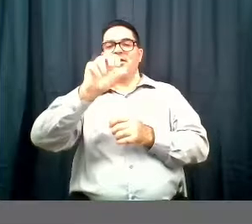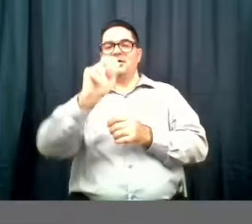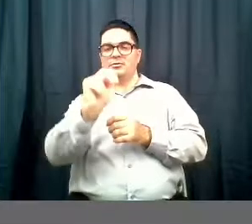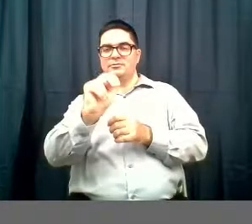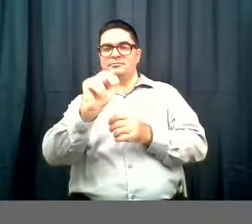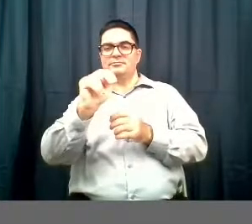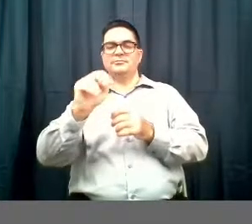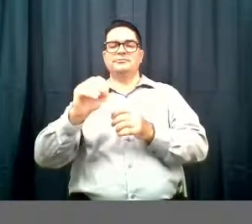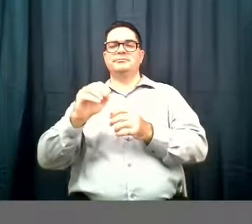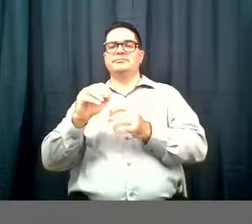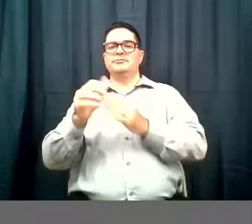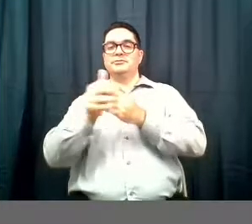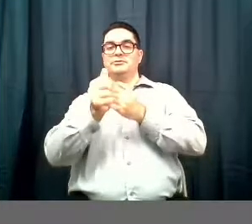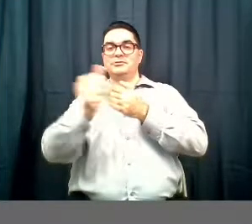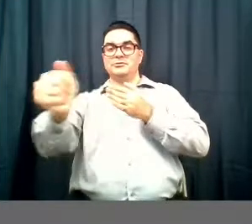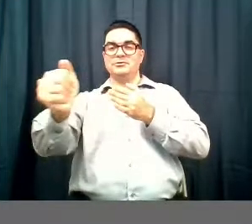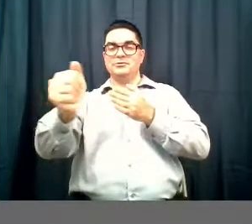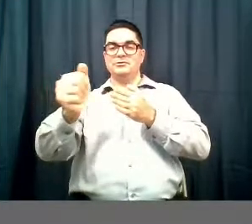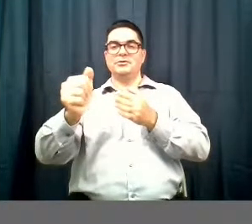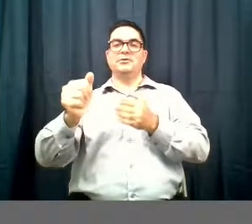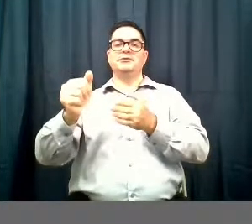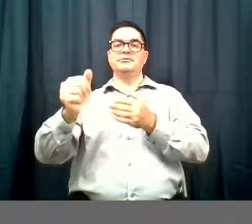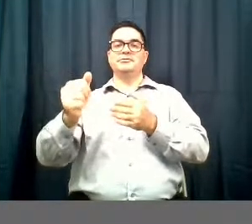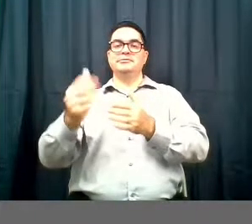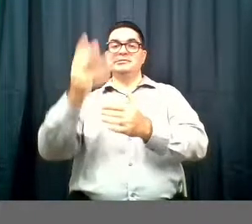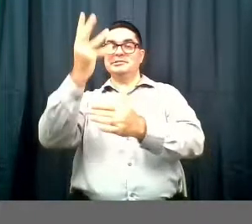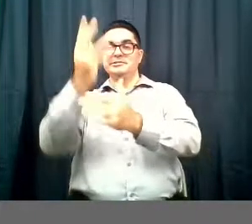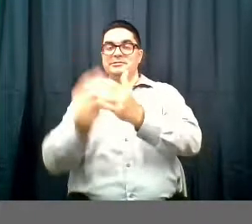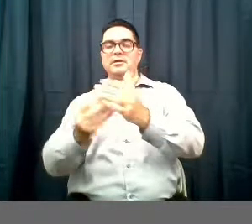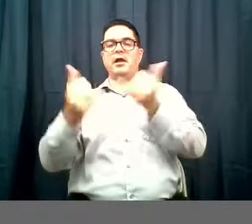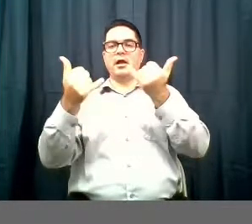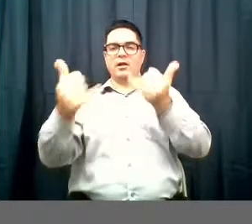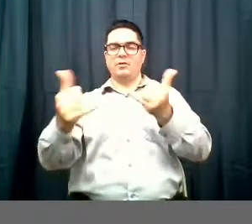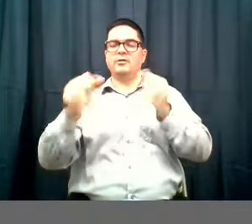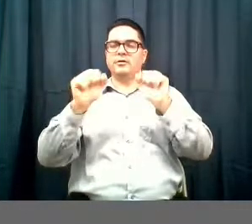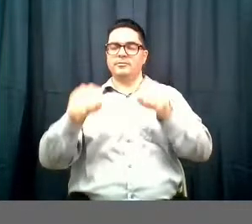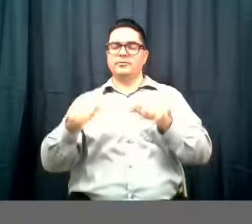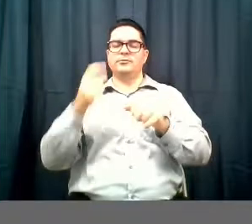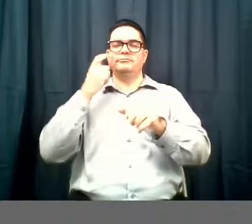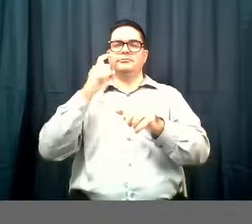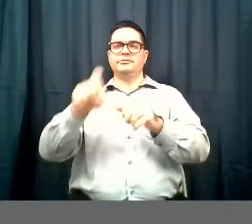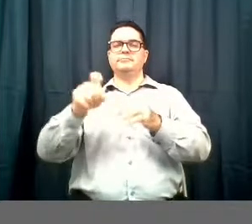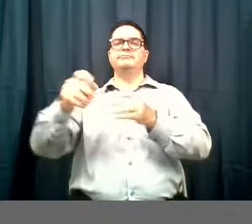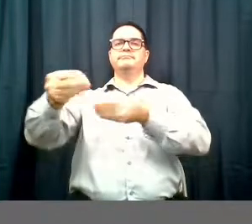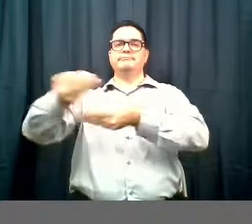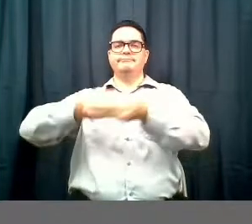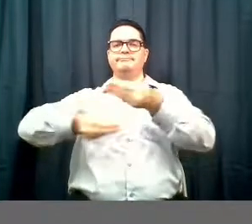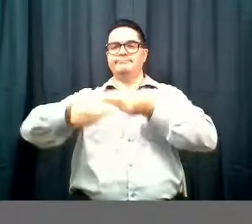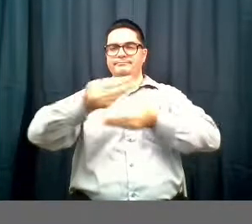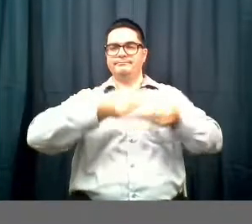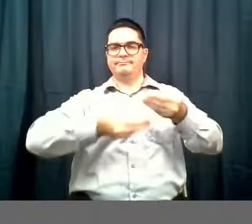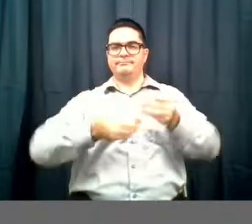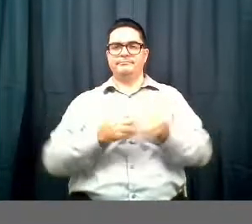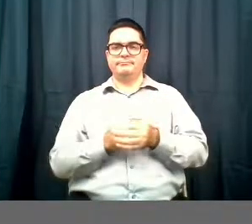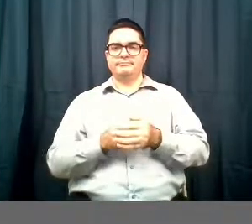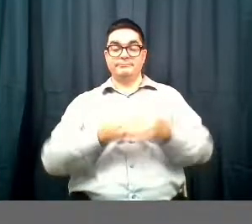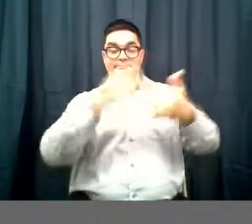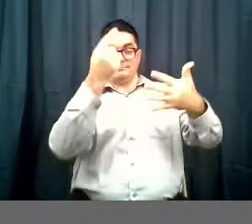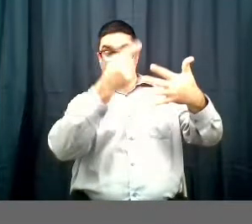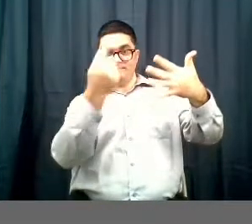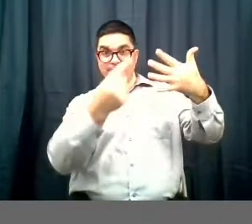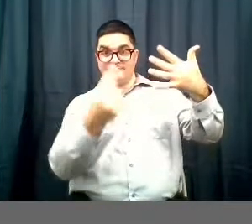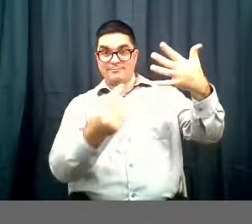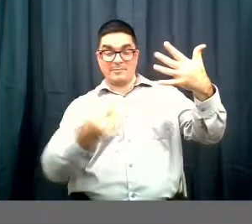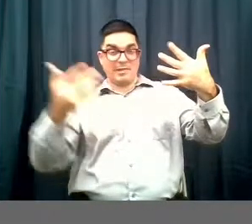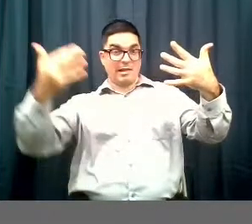2 times the total tax receipts relative to other states. None of these things that we've just gone through existed prior